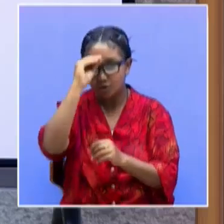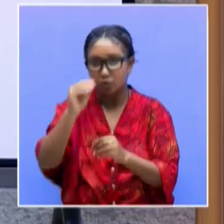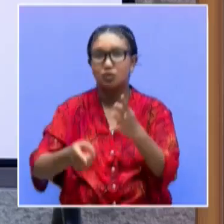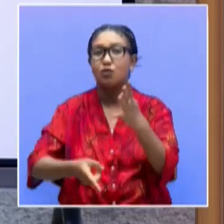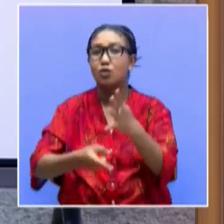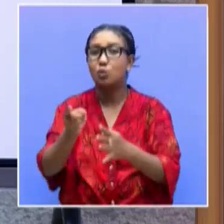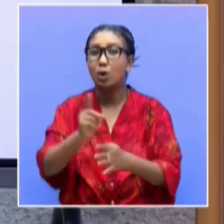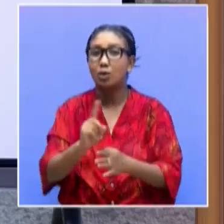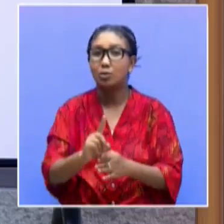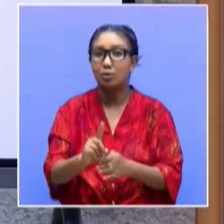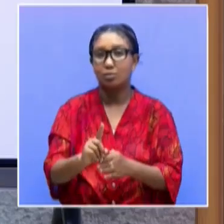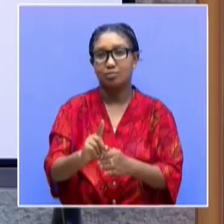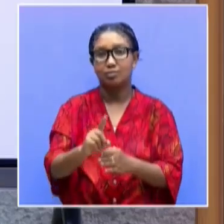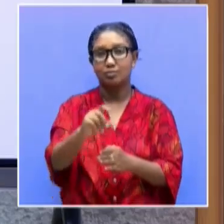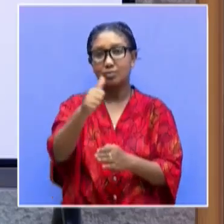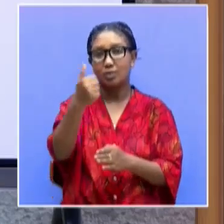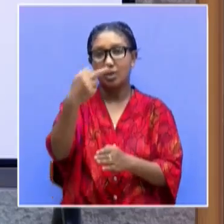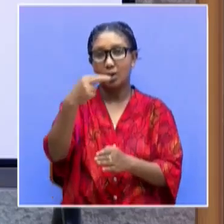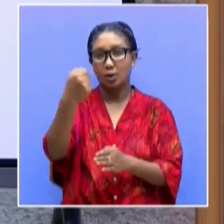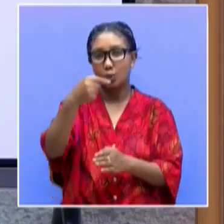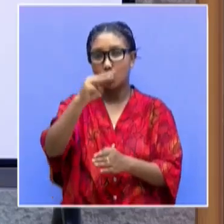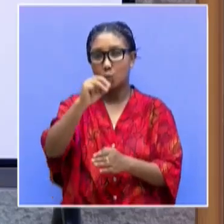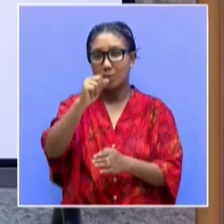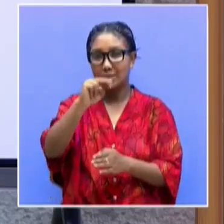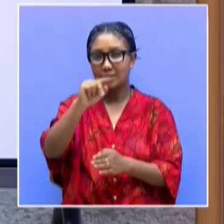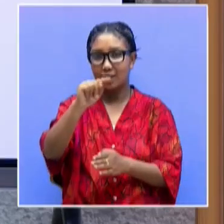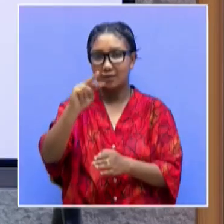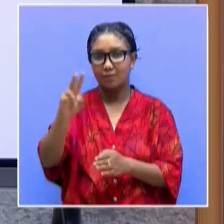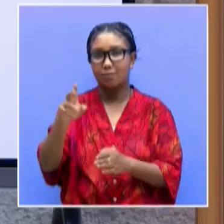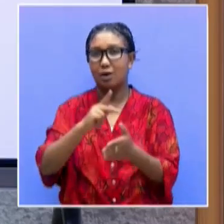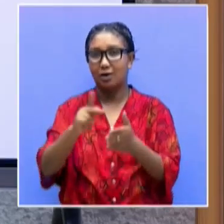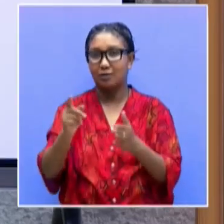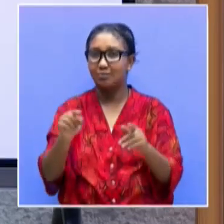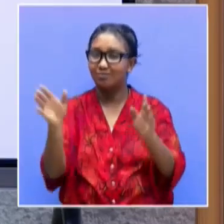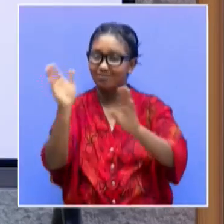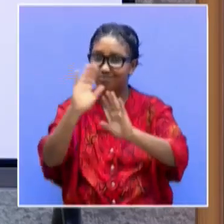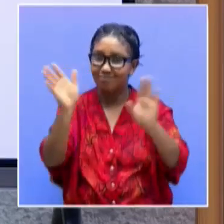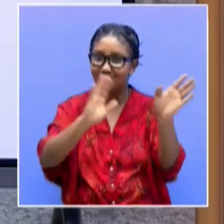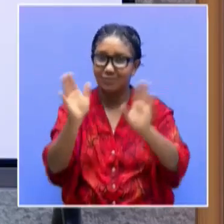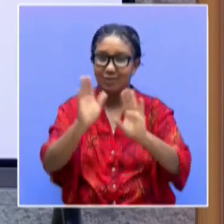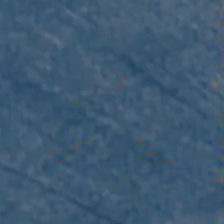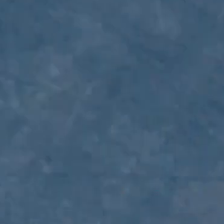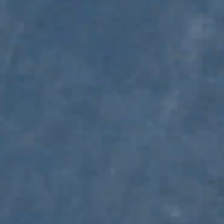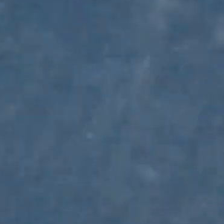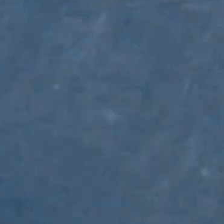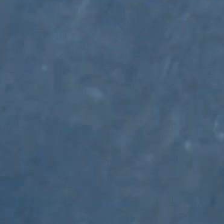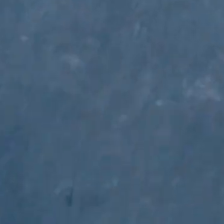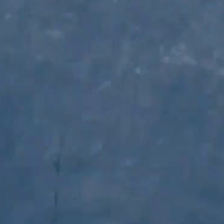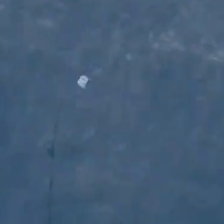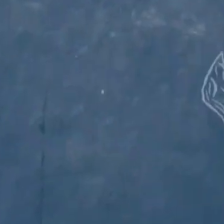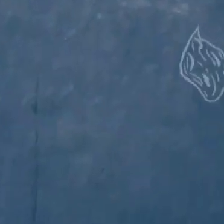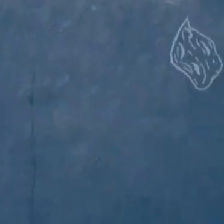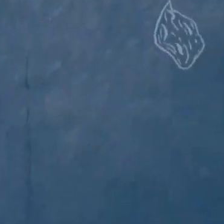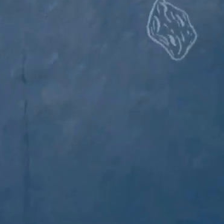one, which is argumentative paragraph. Until then, don't forget to practice.